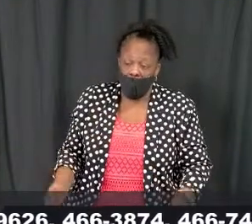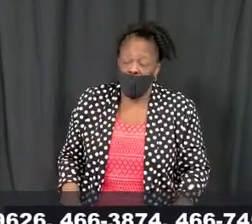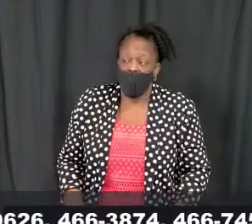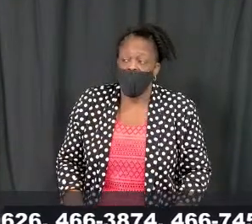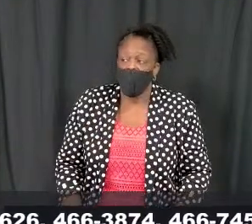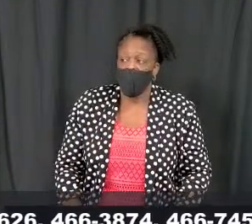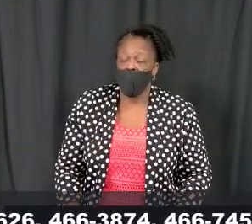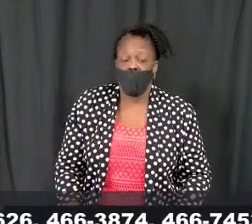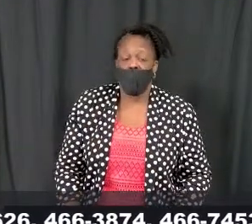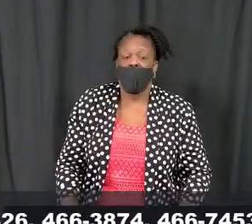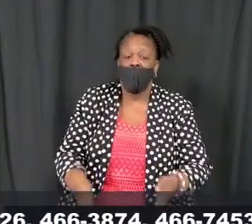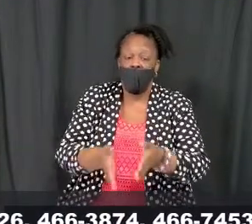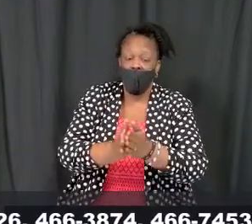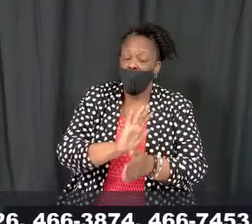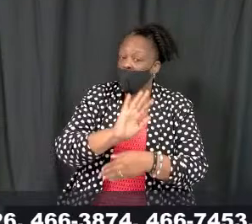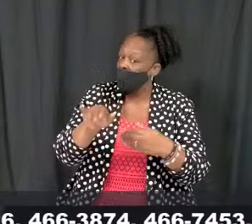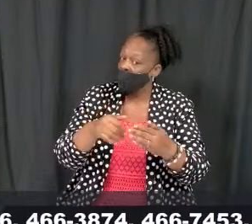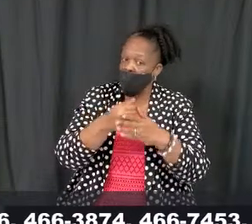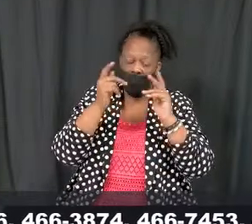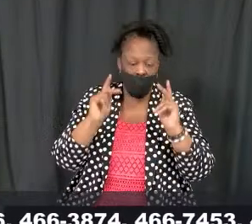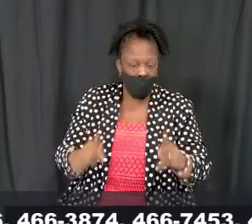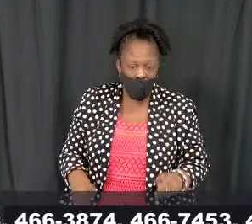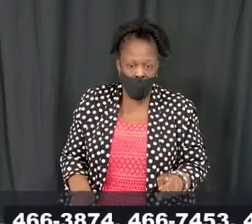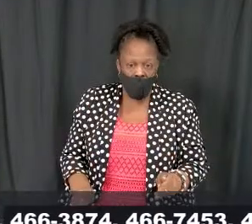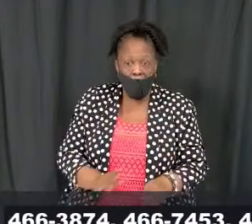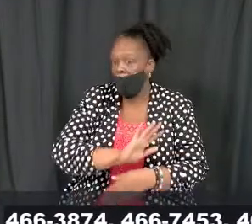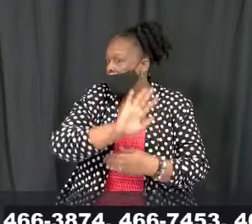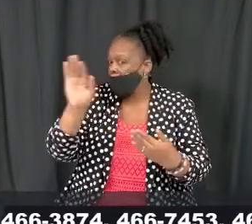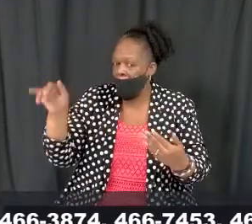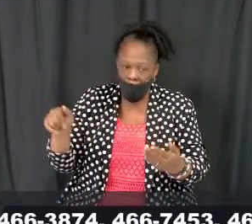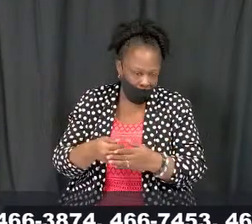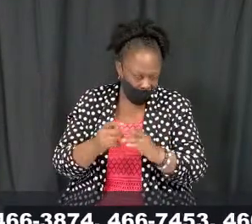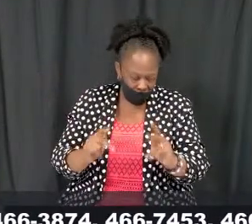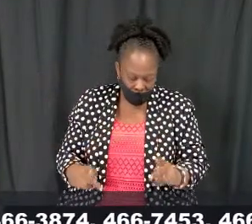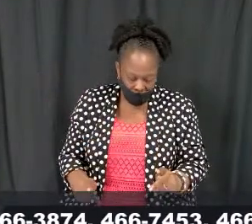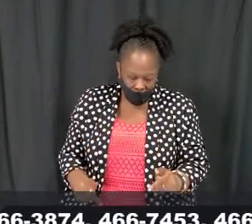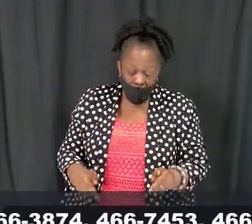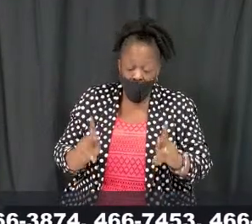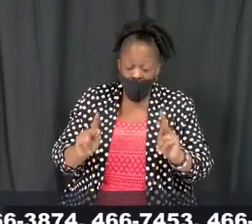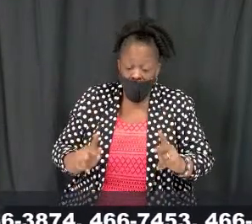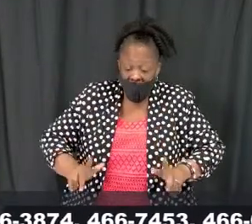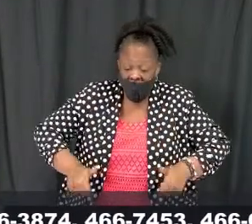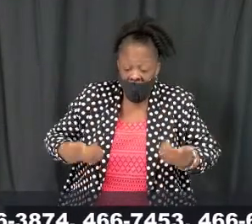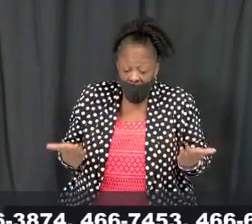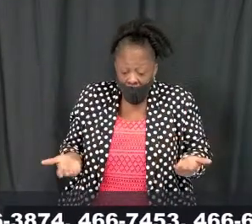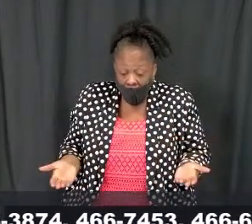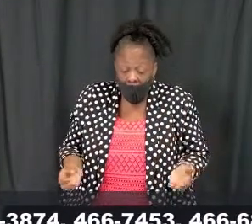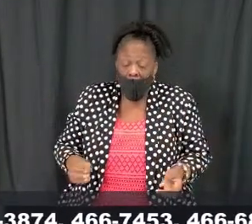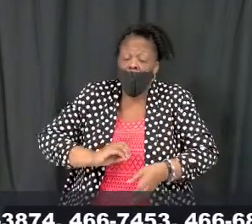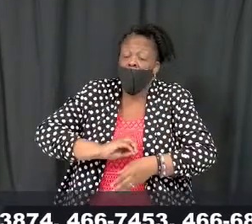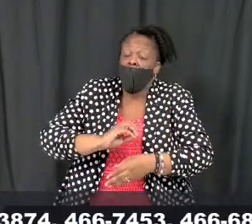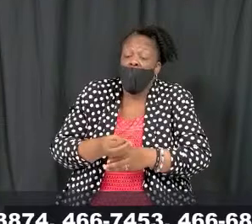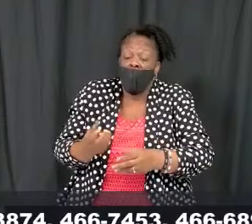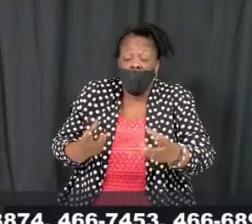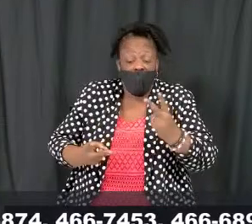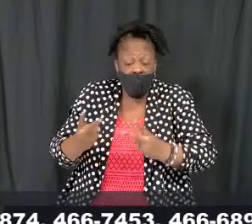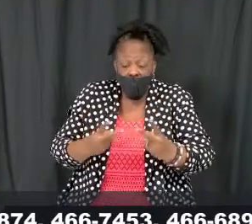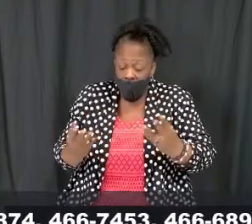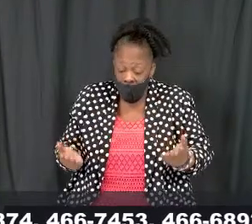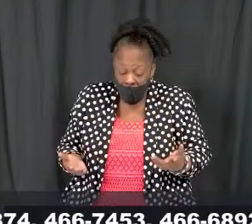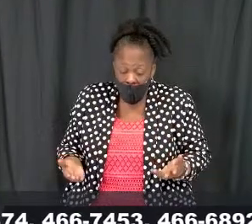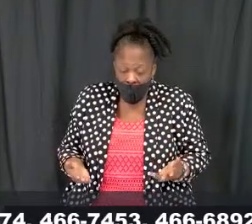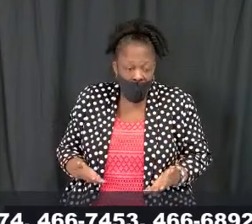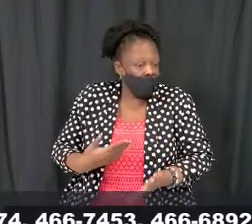the Federation of St. Kitts and Nevis to comply with the COVID-19 protocols as indicated by